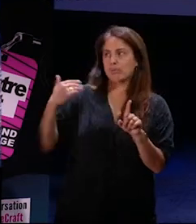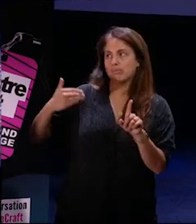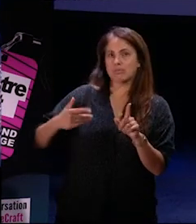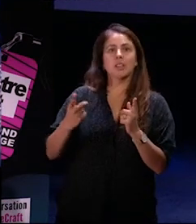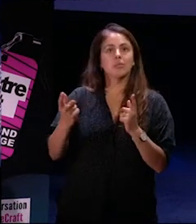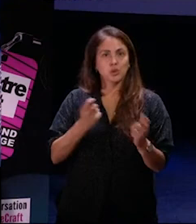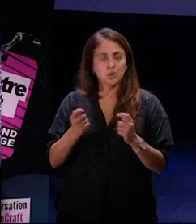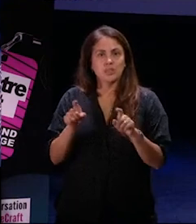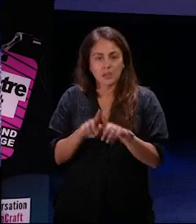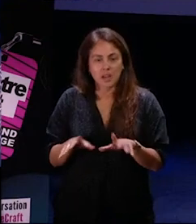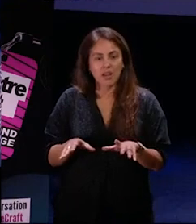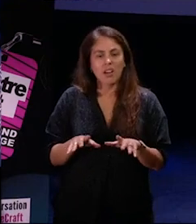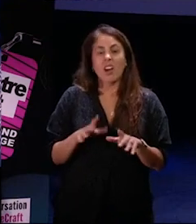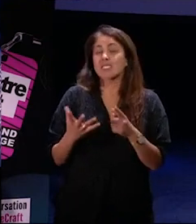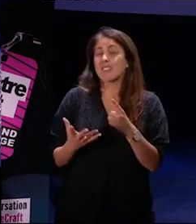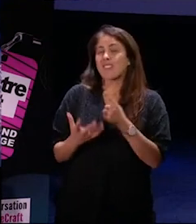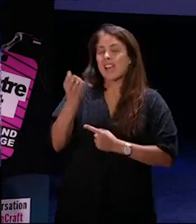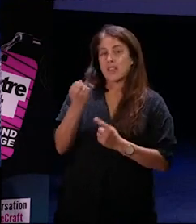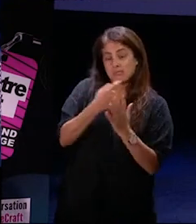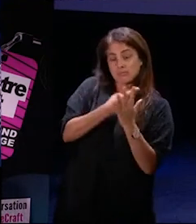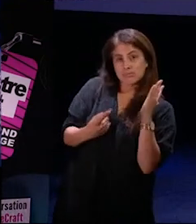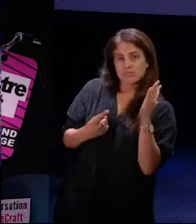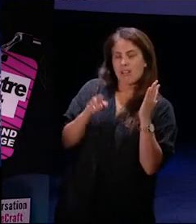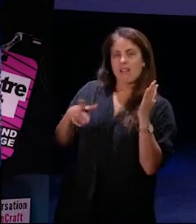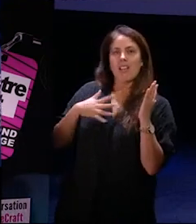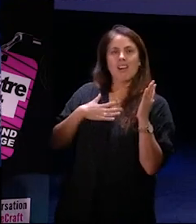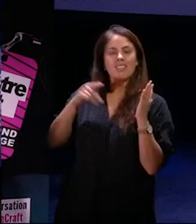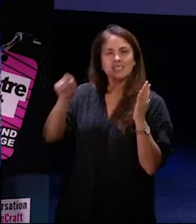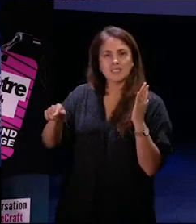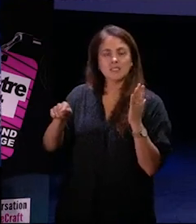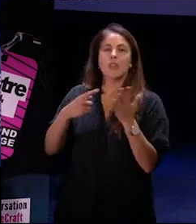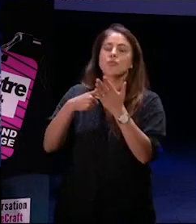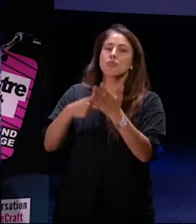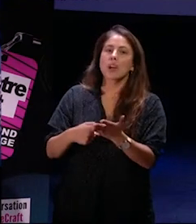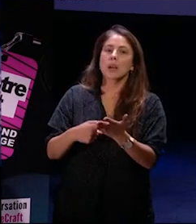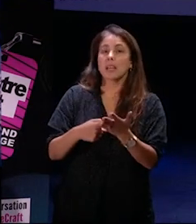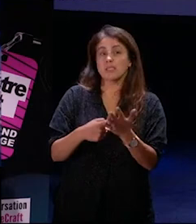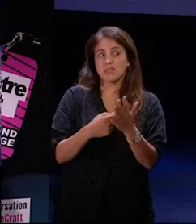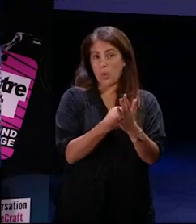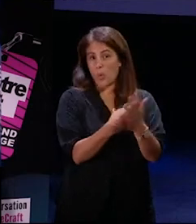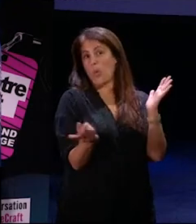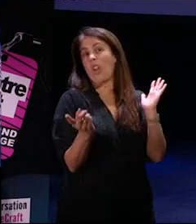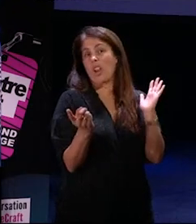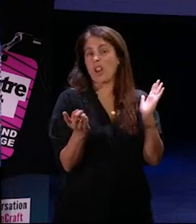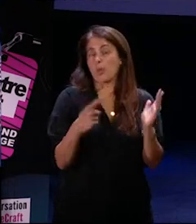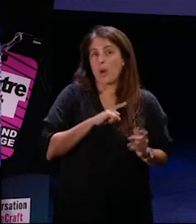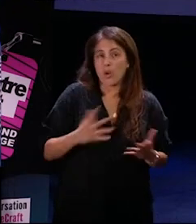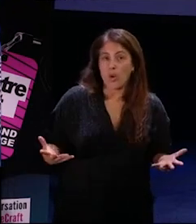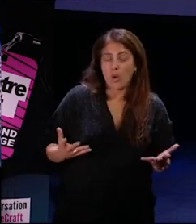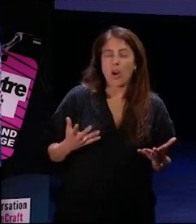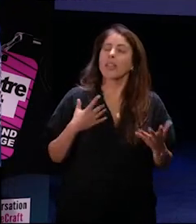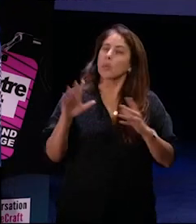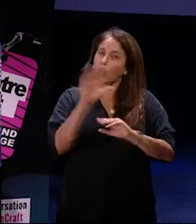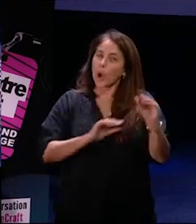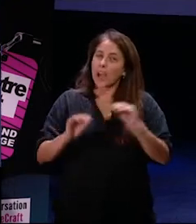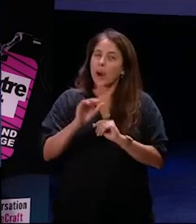manager. And I just found the thing I liked the most. I would highly recommend doing all of the things and then figuring it